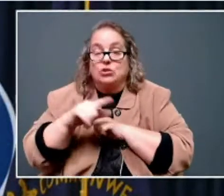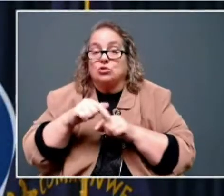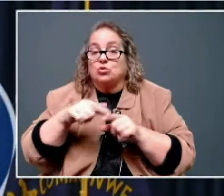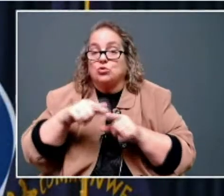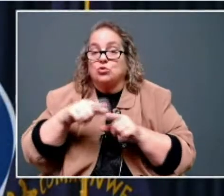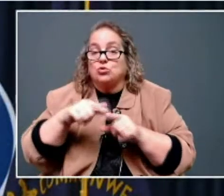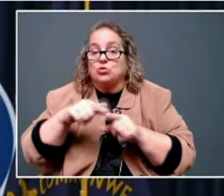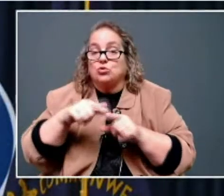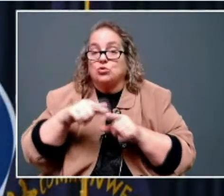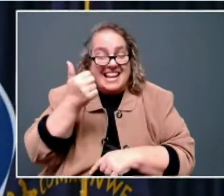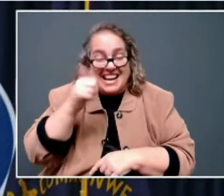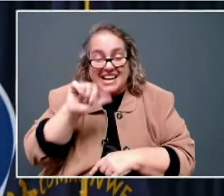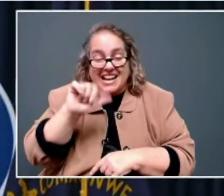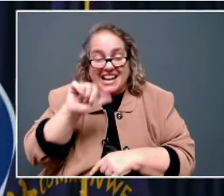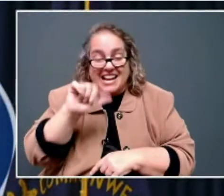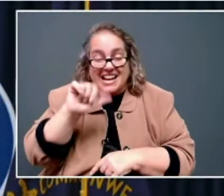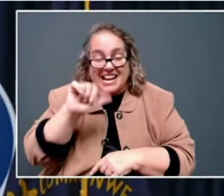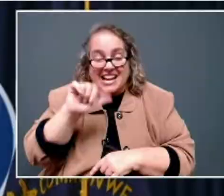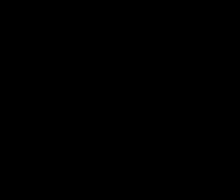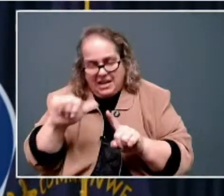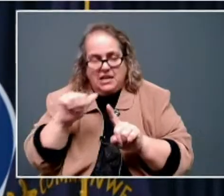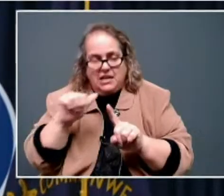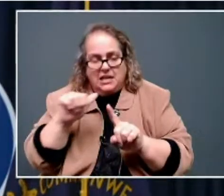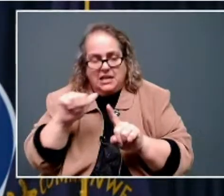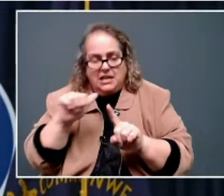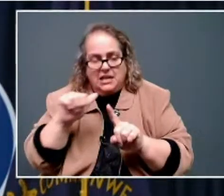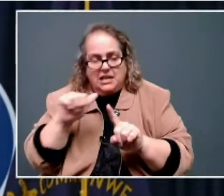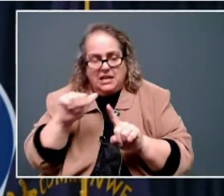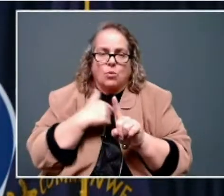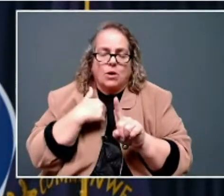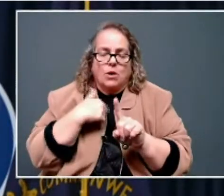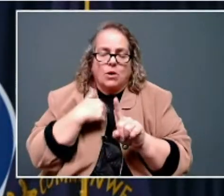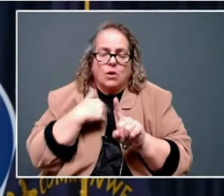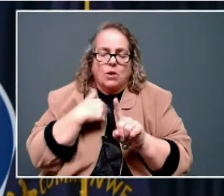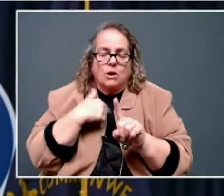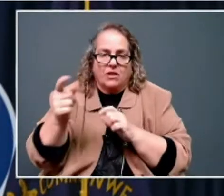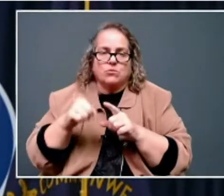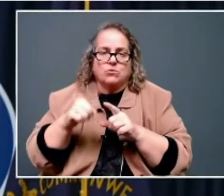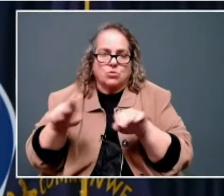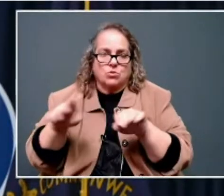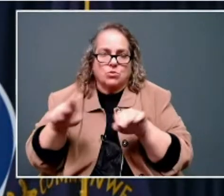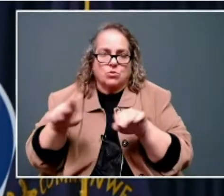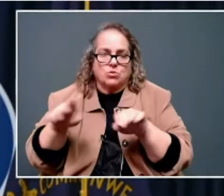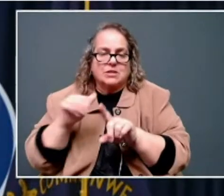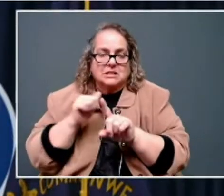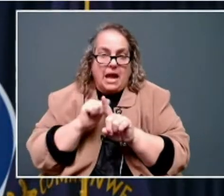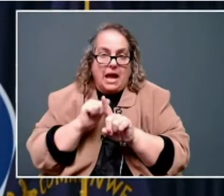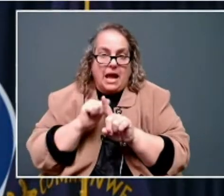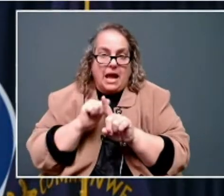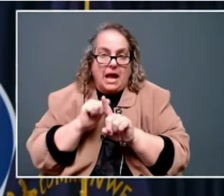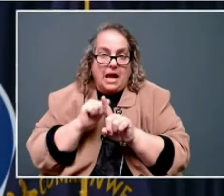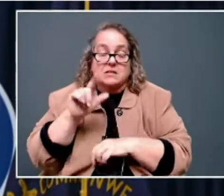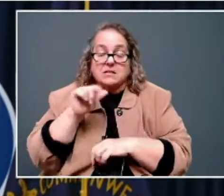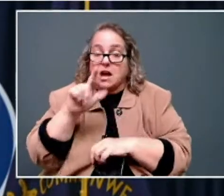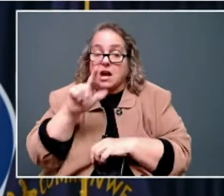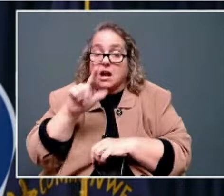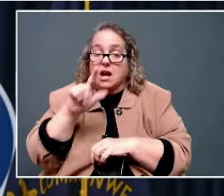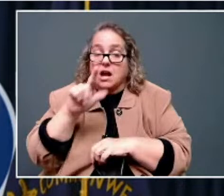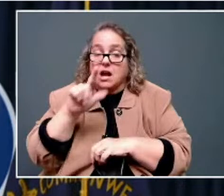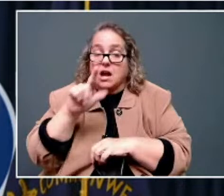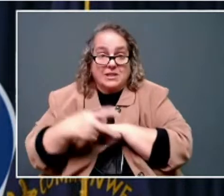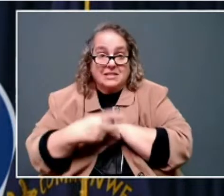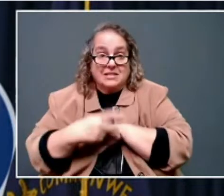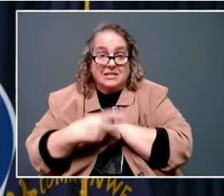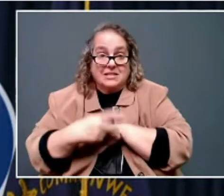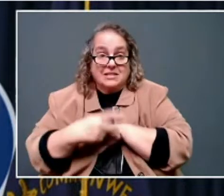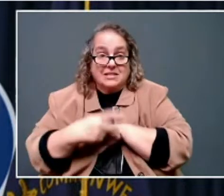or police, and we will work with them to shut them down, because not only would they be stealing people's money, but